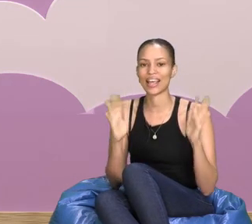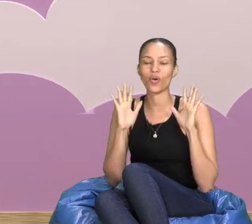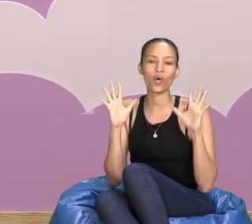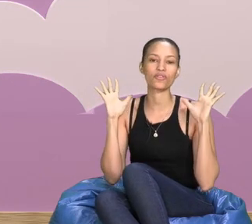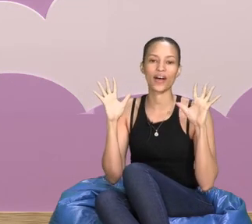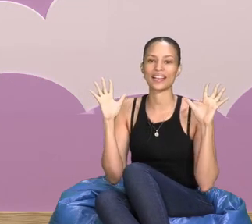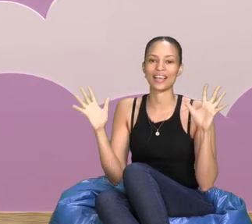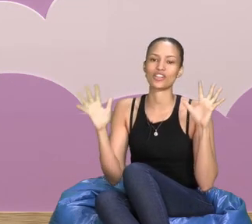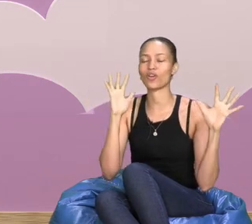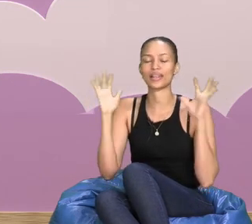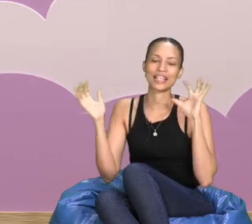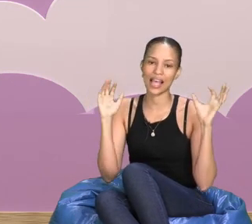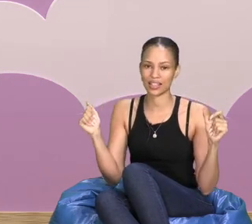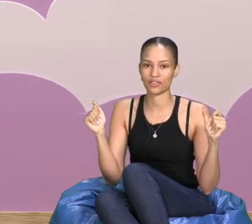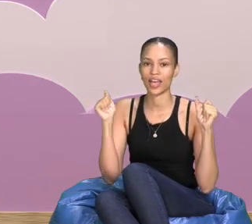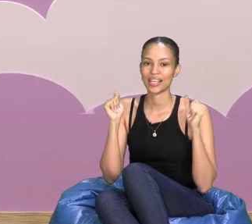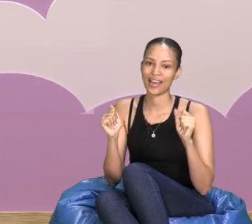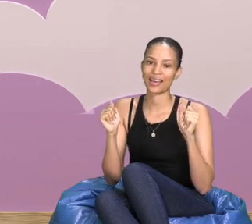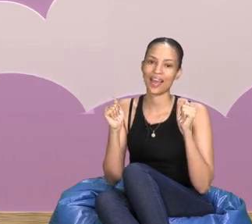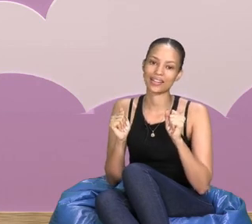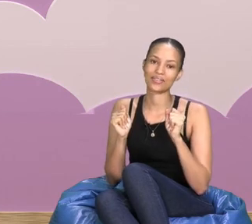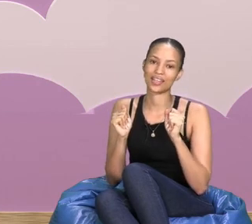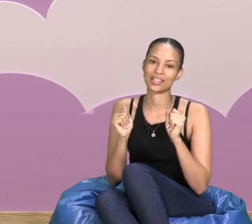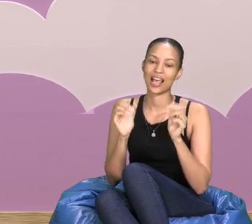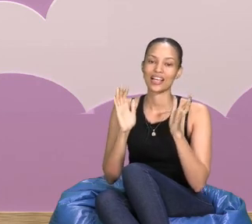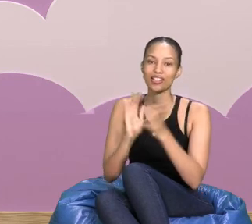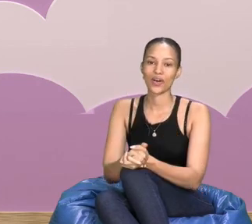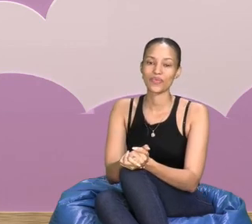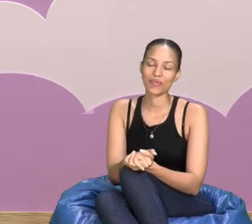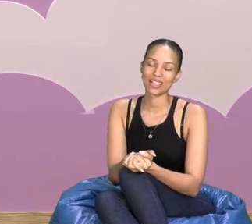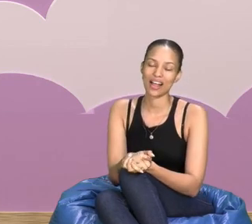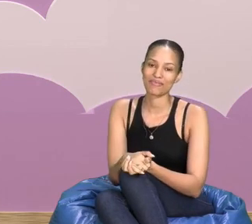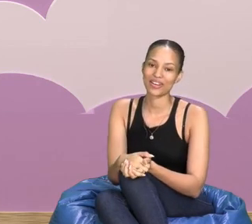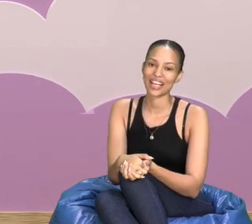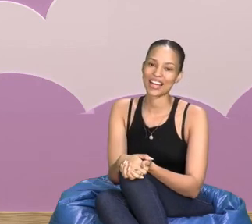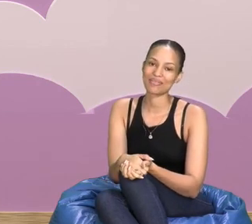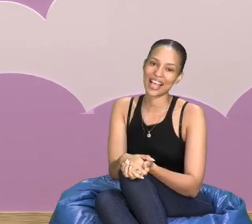Zacky and all things active here at Active Kids. Yay. So, for